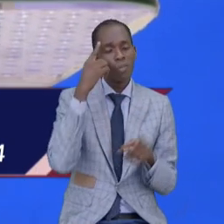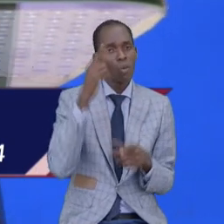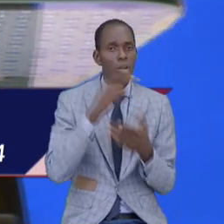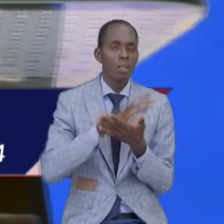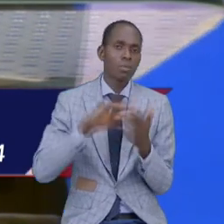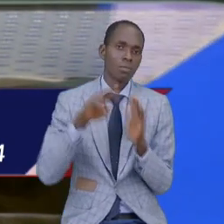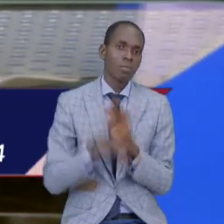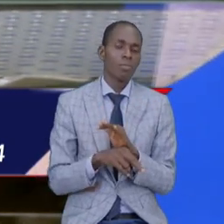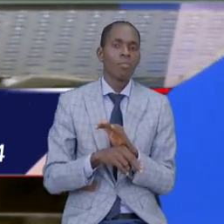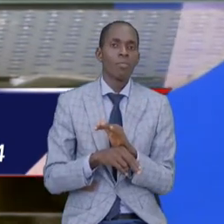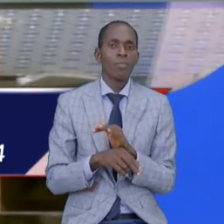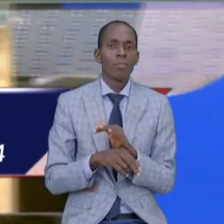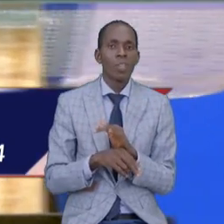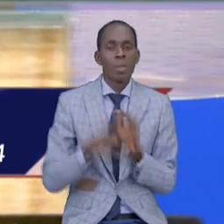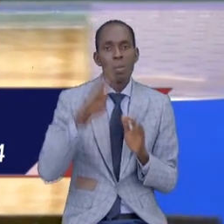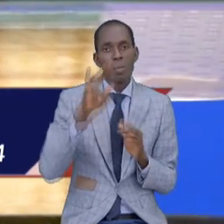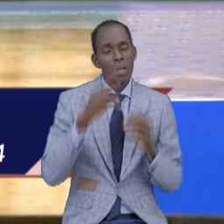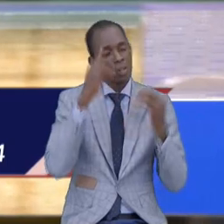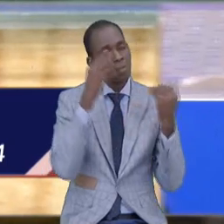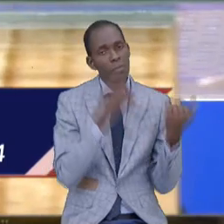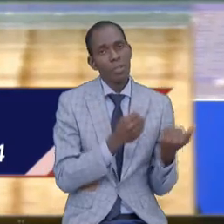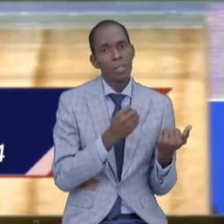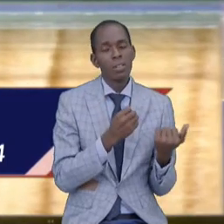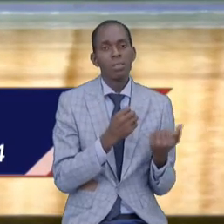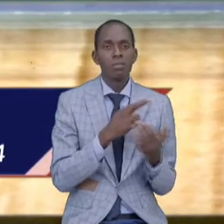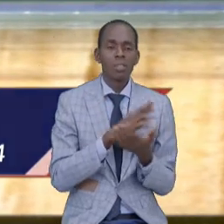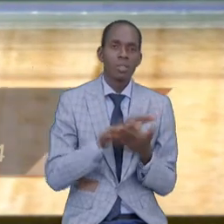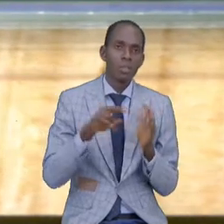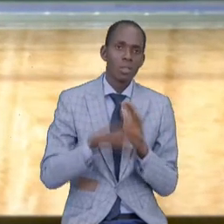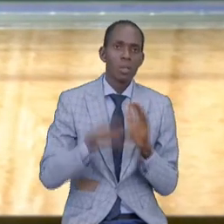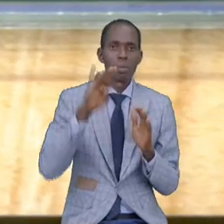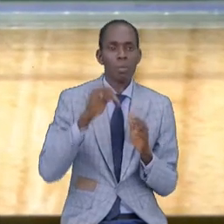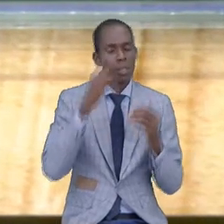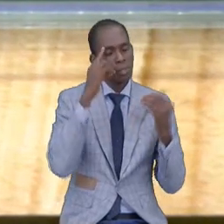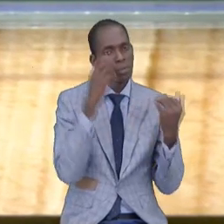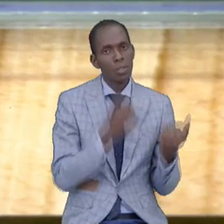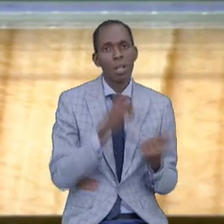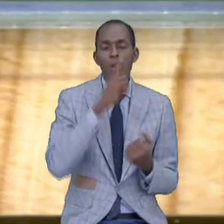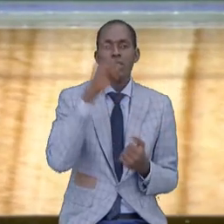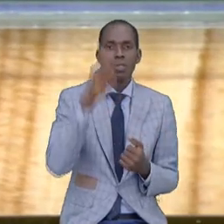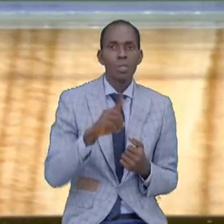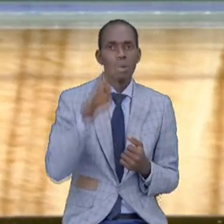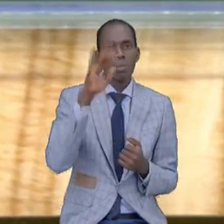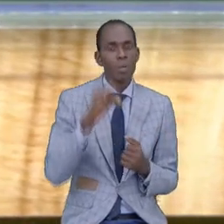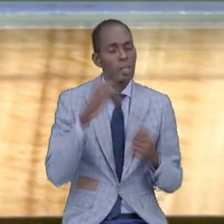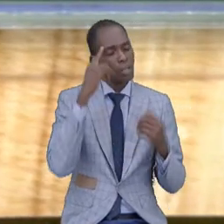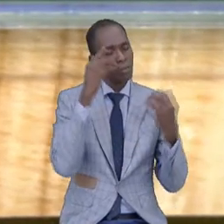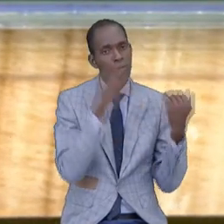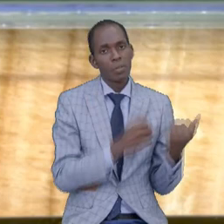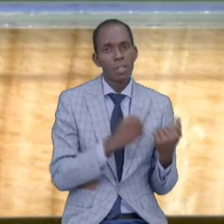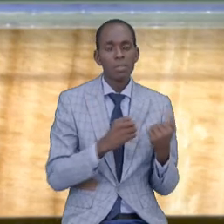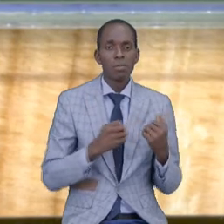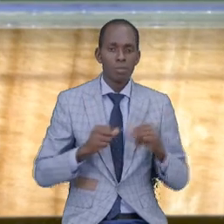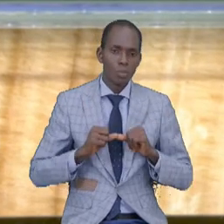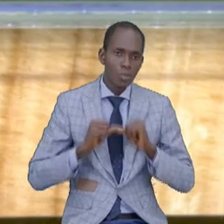Salvation by faith, righteousness by faith, assurance by faith,